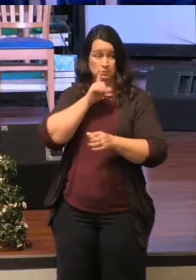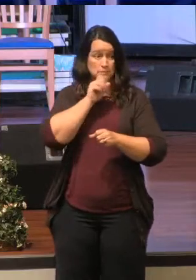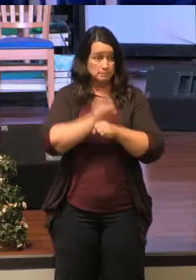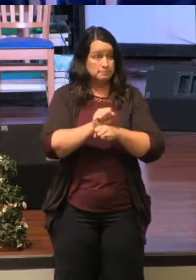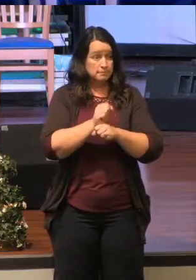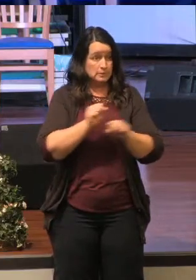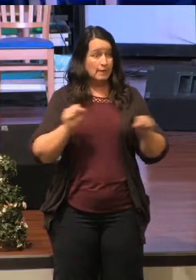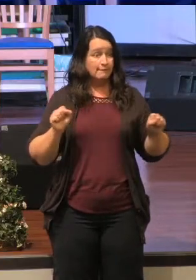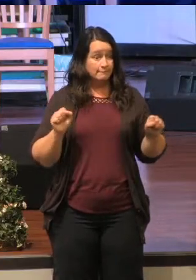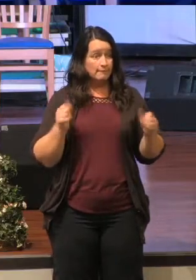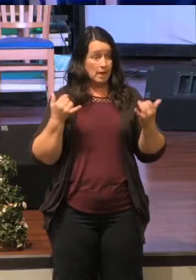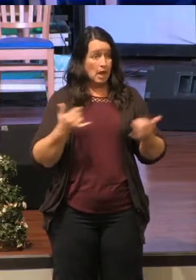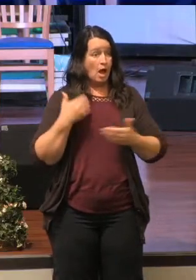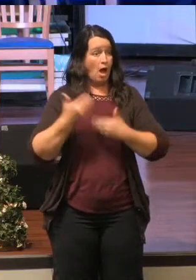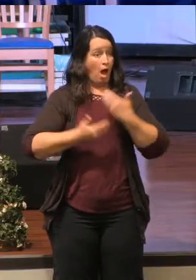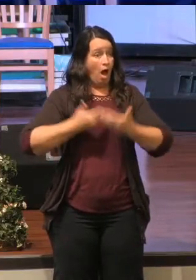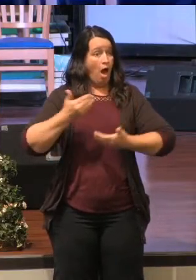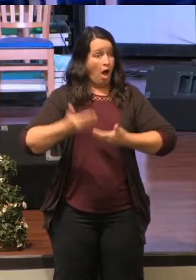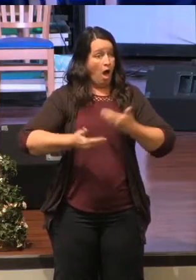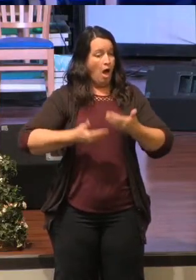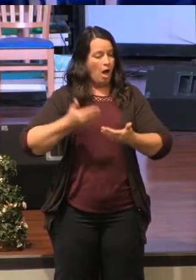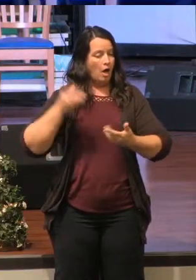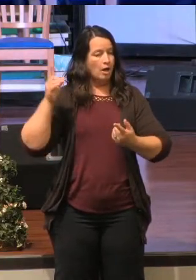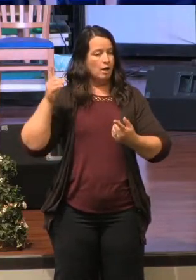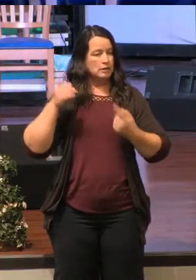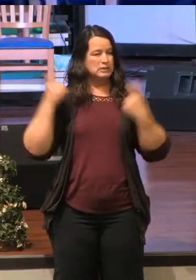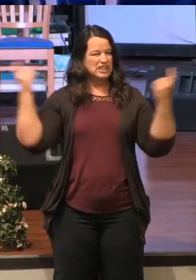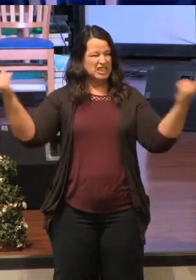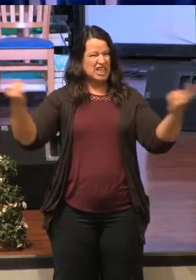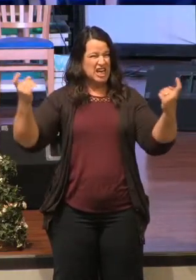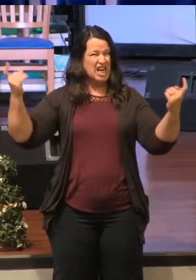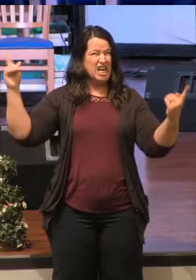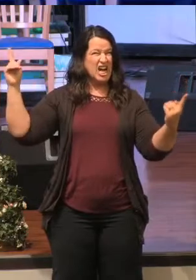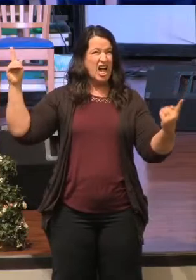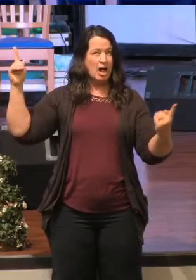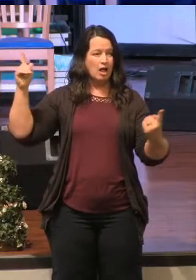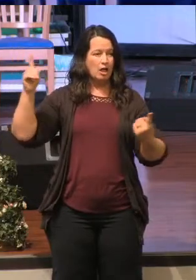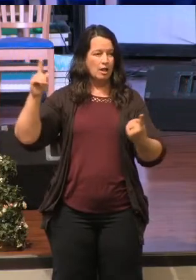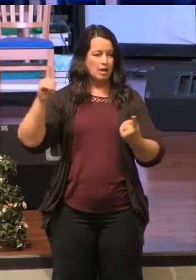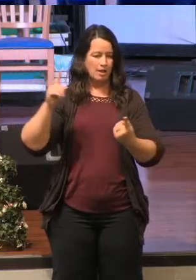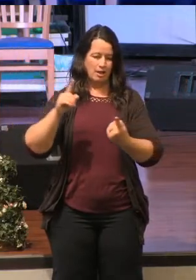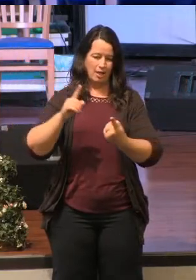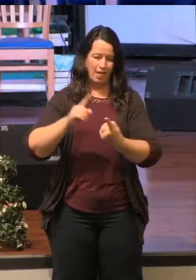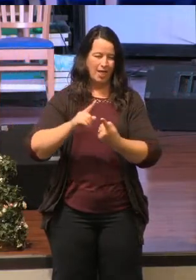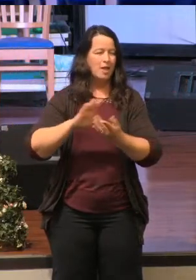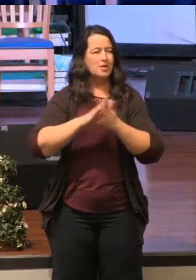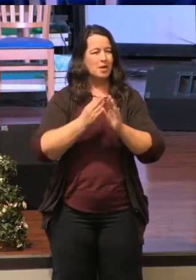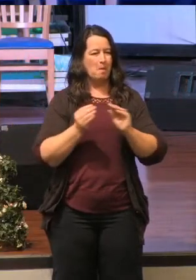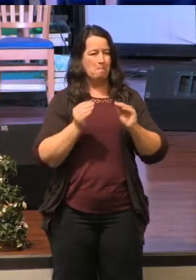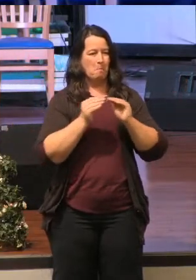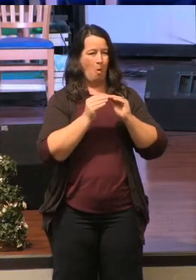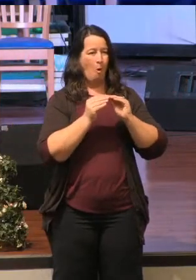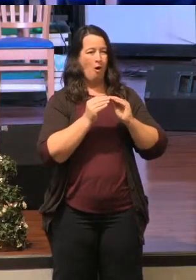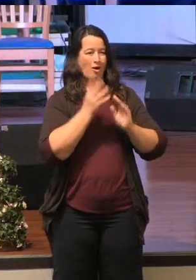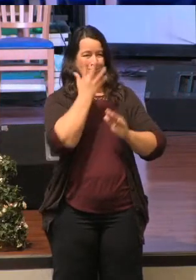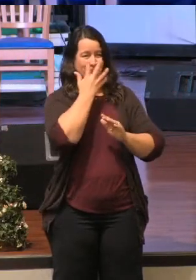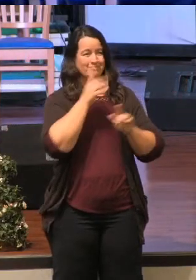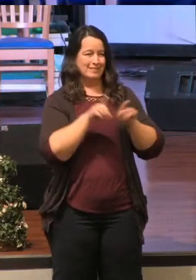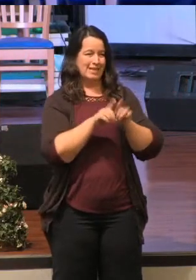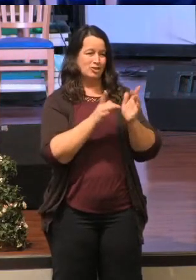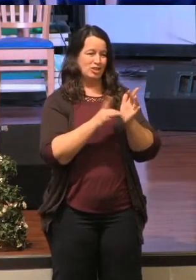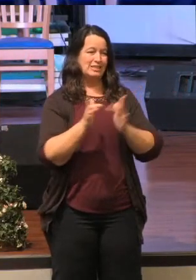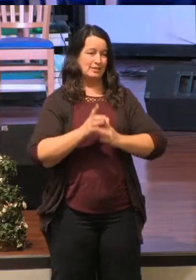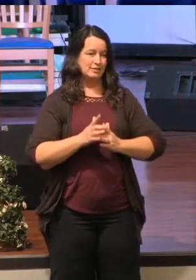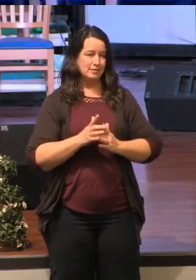and you will now start a process of sinning less and less and less as you become more and more like Jesus. Will there be missteps?